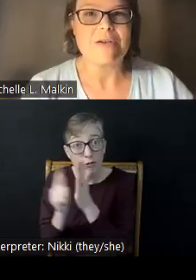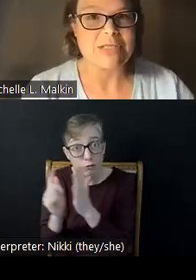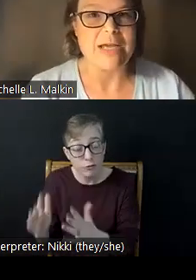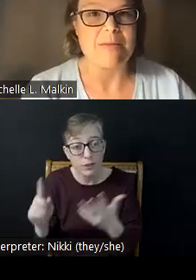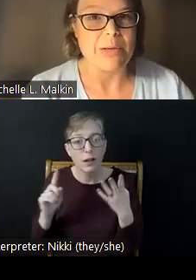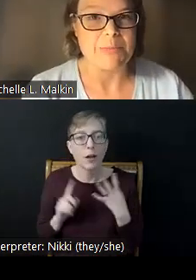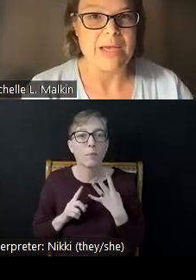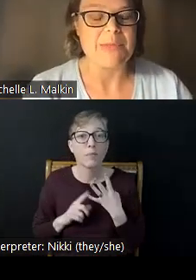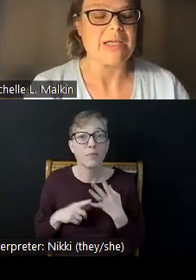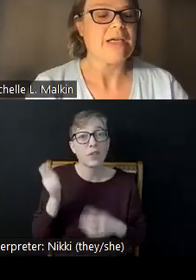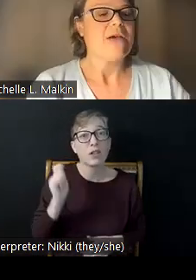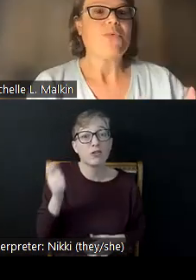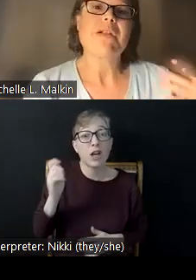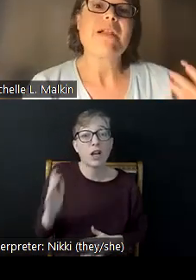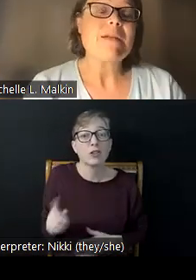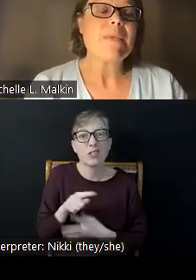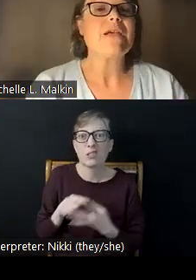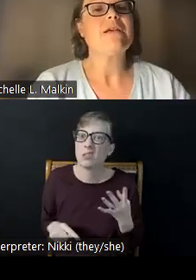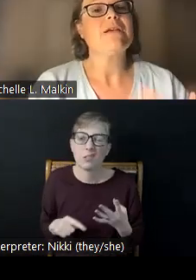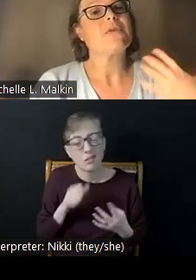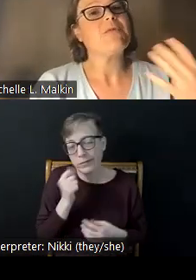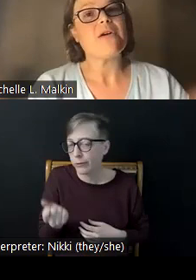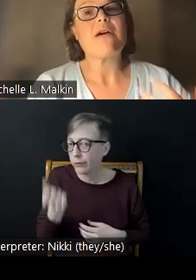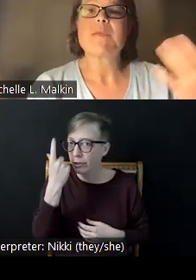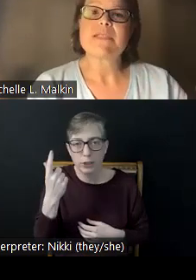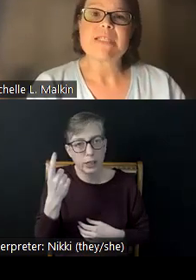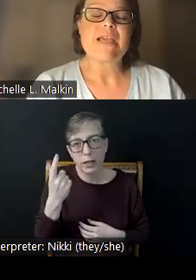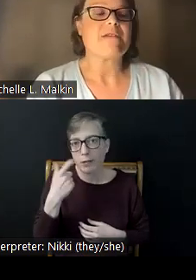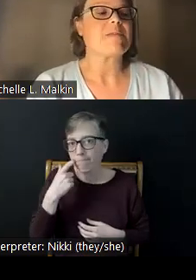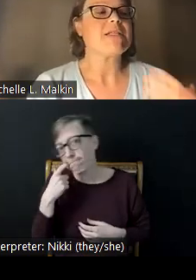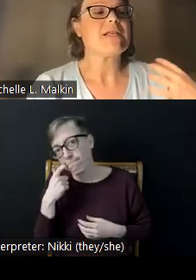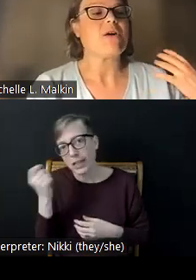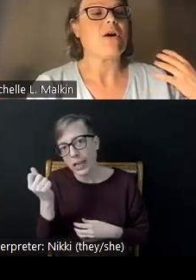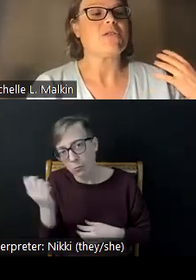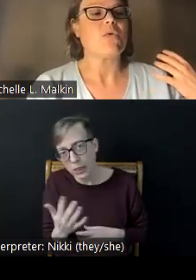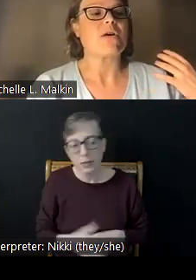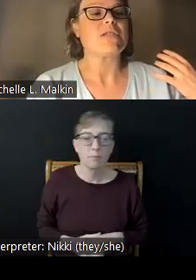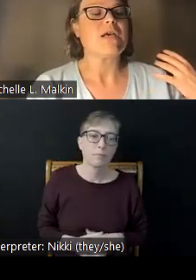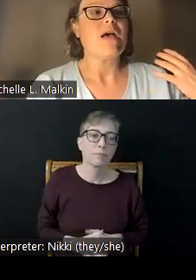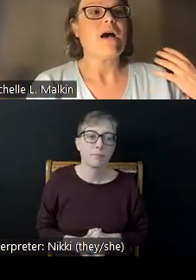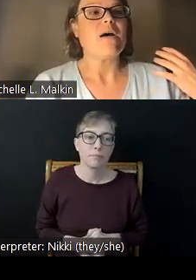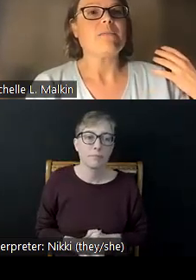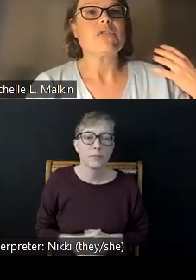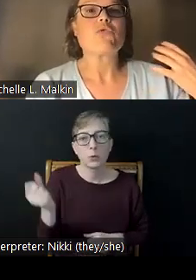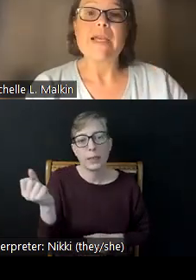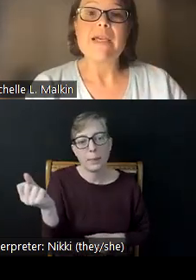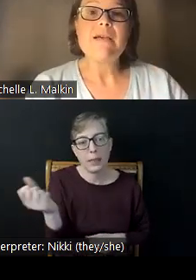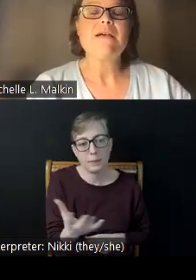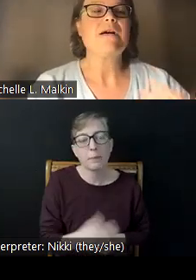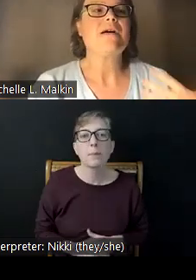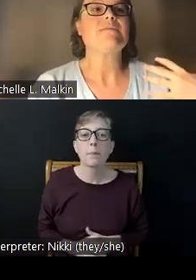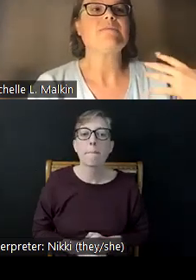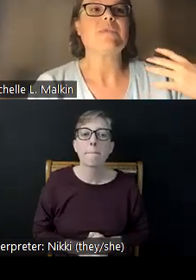don't understand problem gambling. Well, a lot of money from the federal government, some state governments, has gone towards